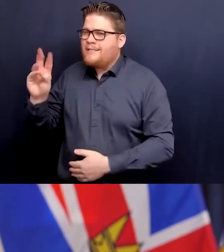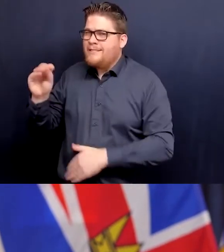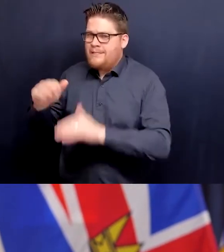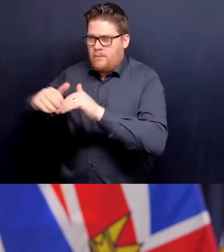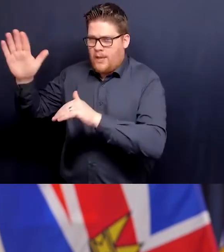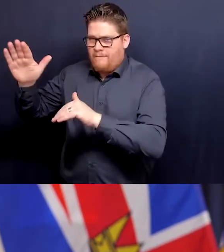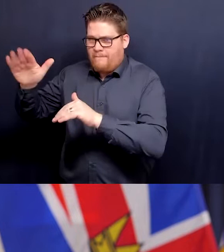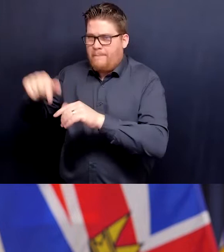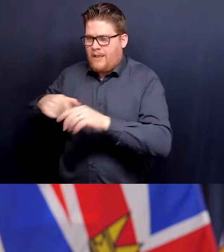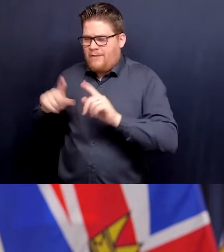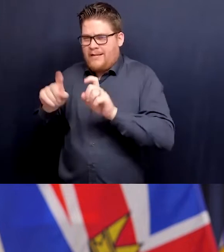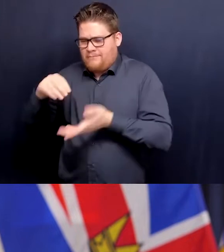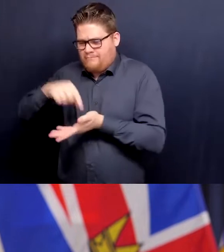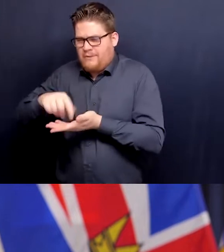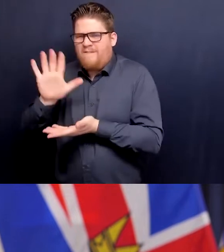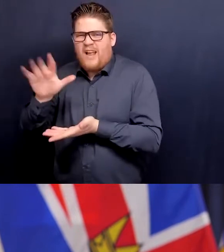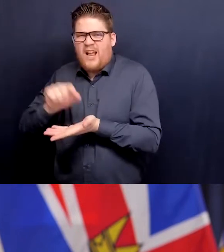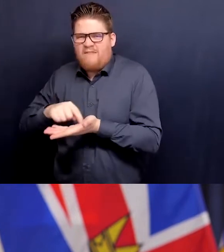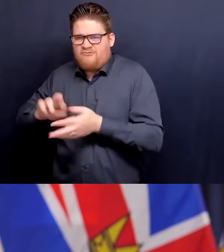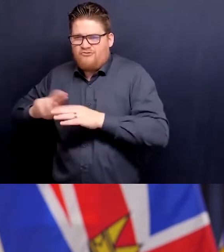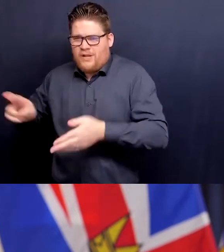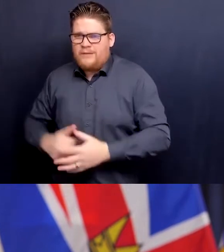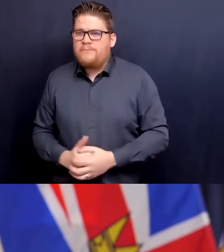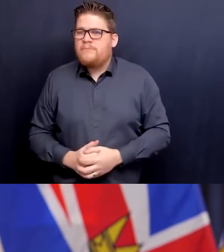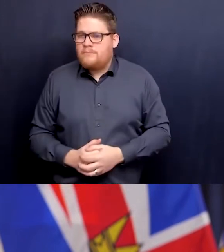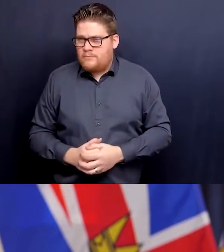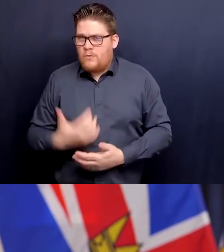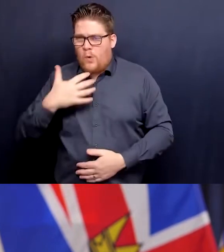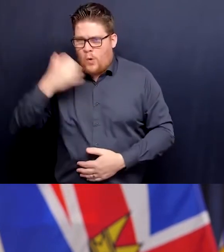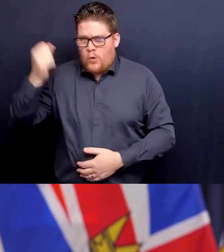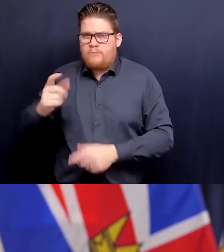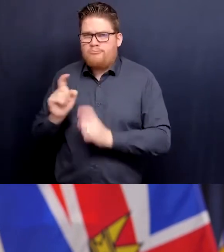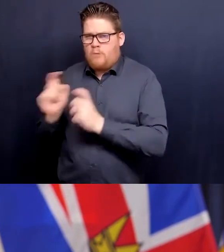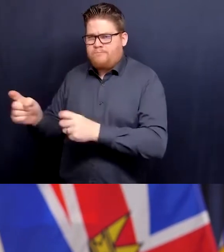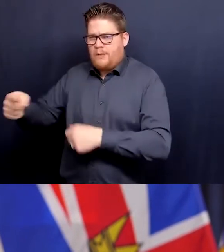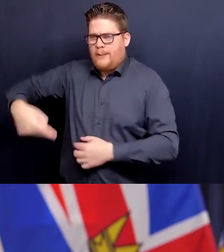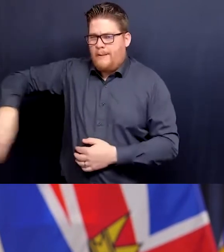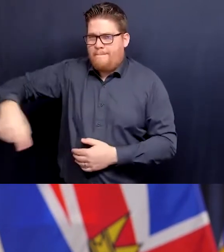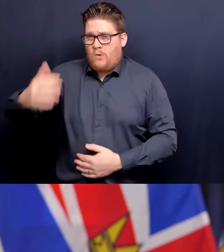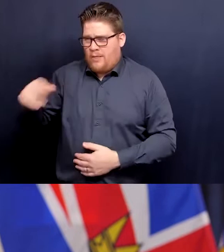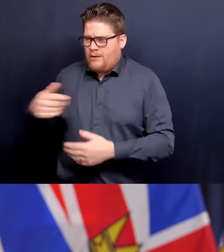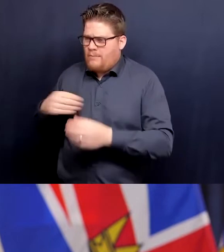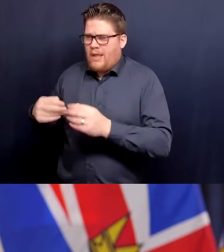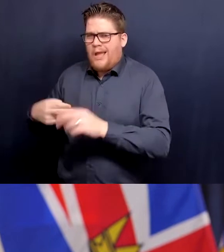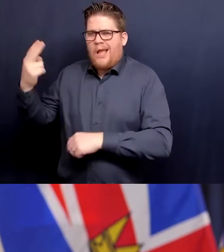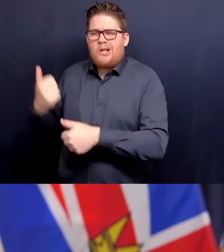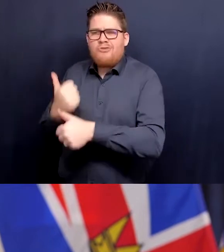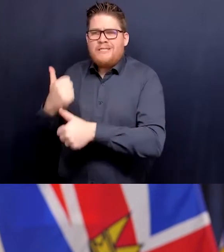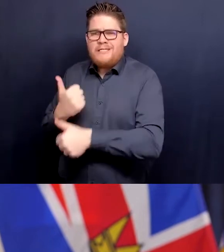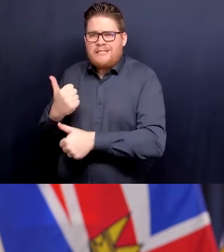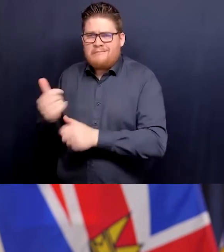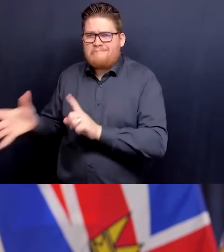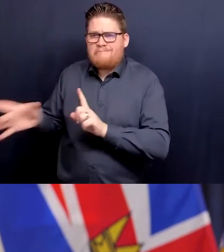pharmacies. This age group is a priority because the evidence indicates that they are at more serious risk of serious consequences should they become infected.